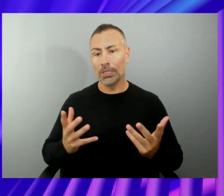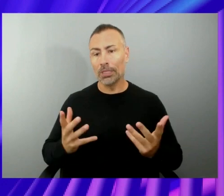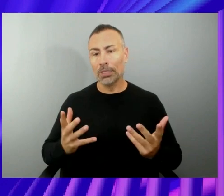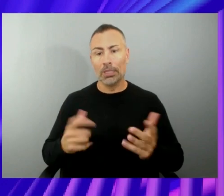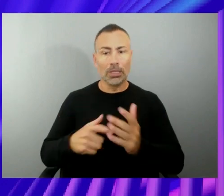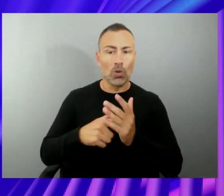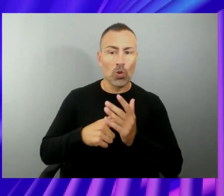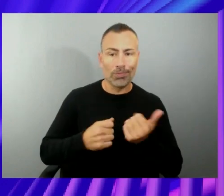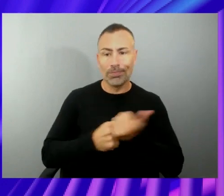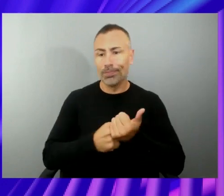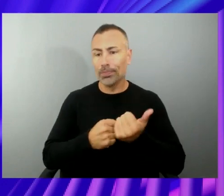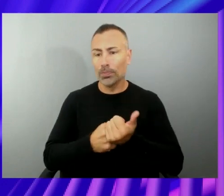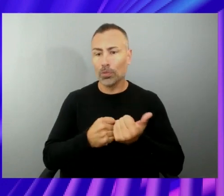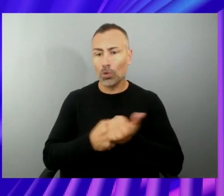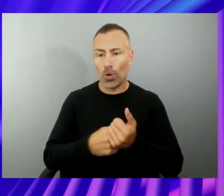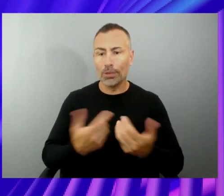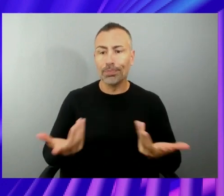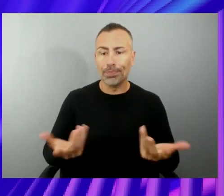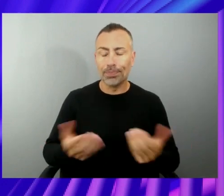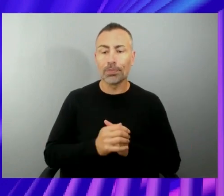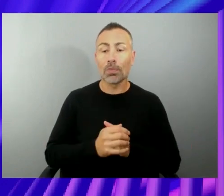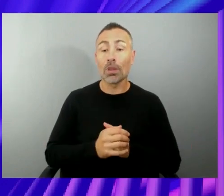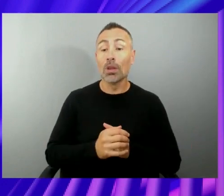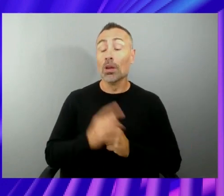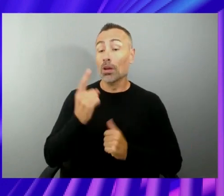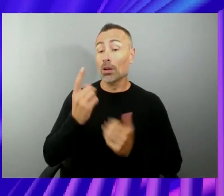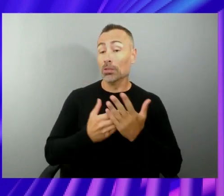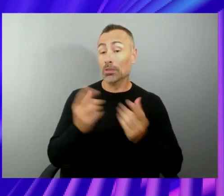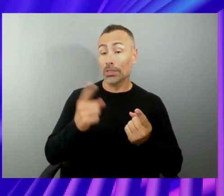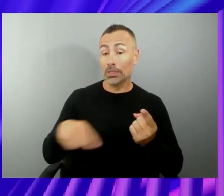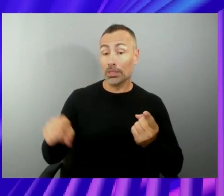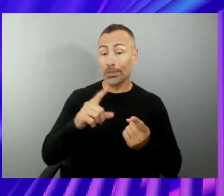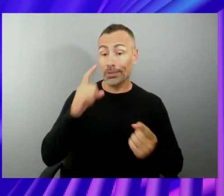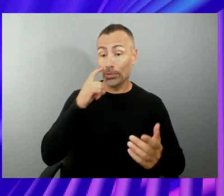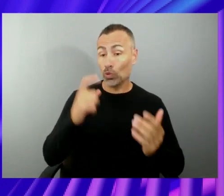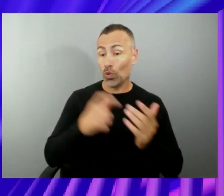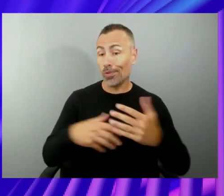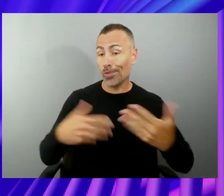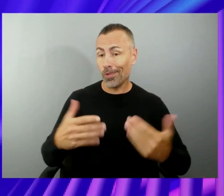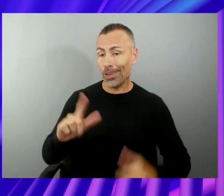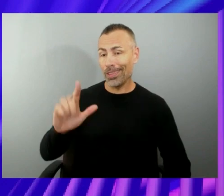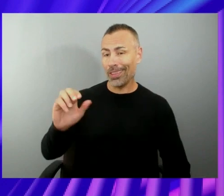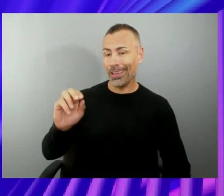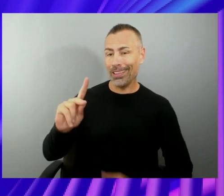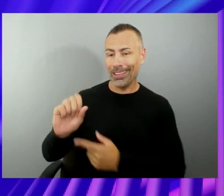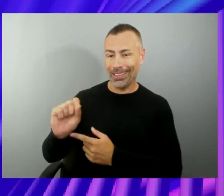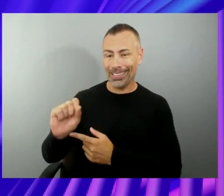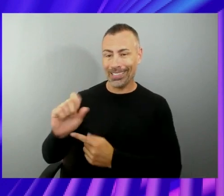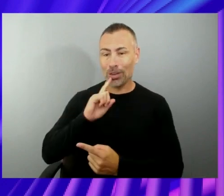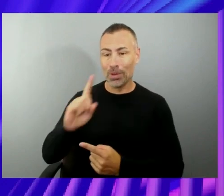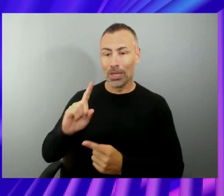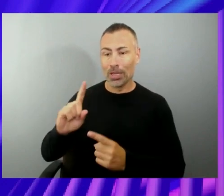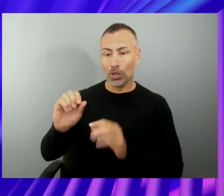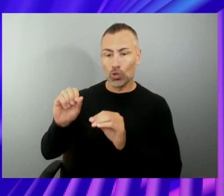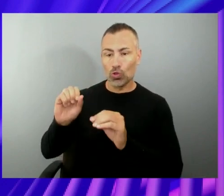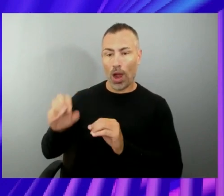support. One thing about this segment you're going to find is hopefully all of these links are making it in. We've had some links